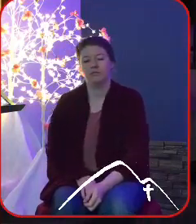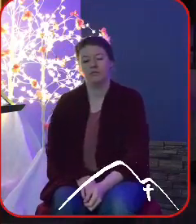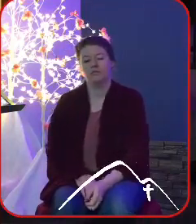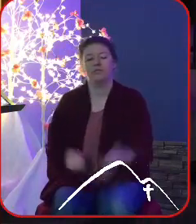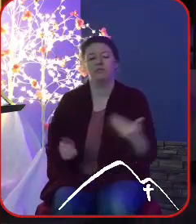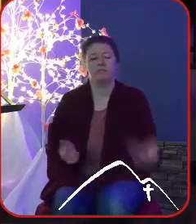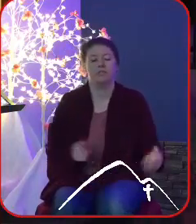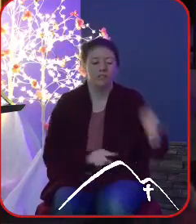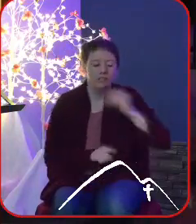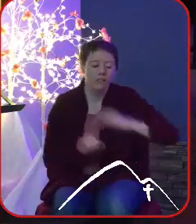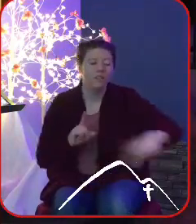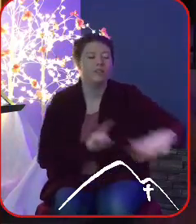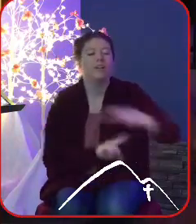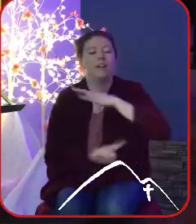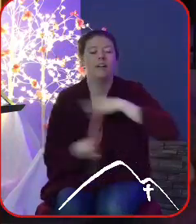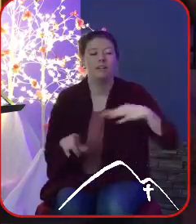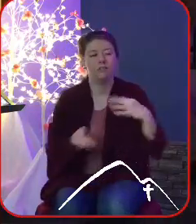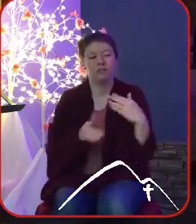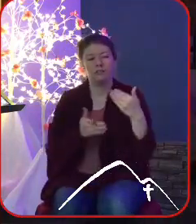I am